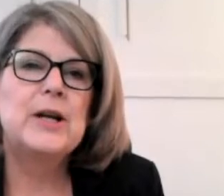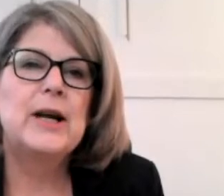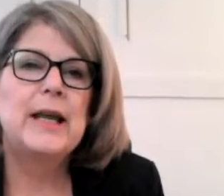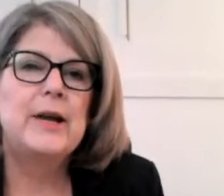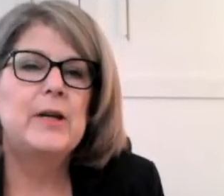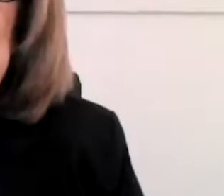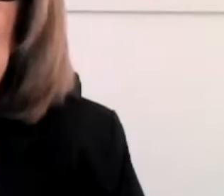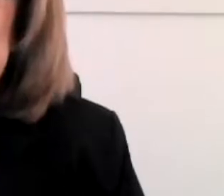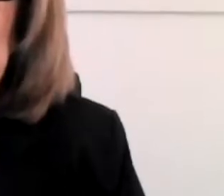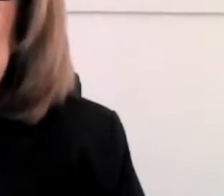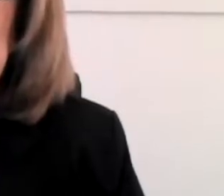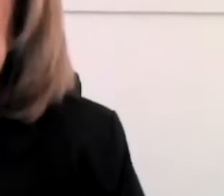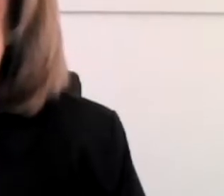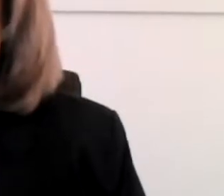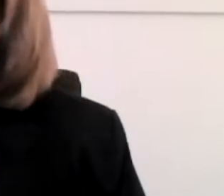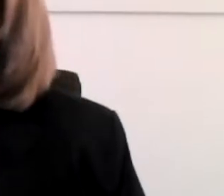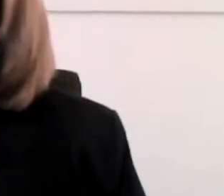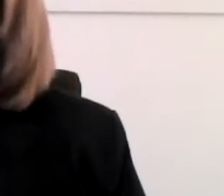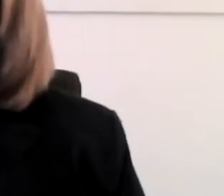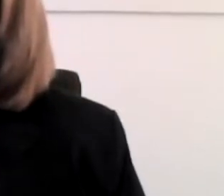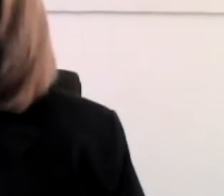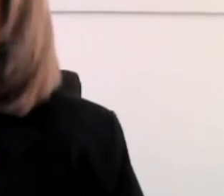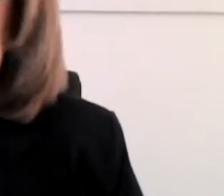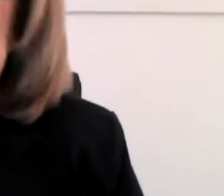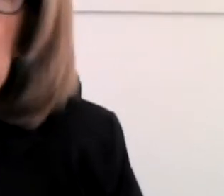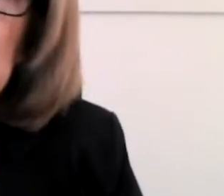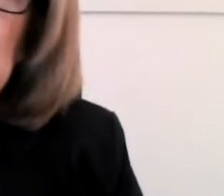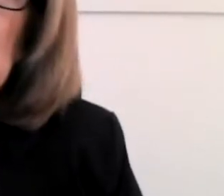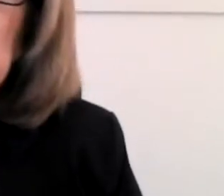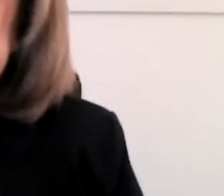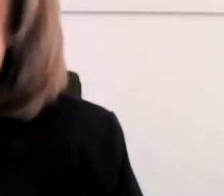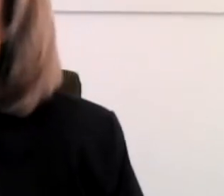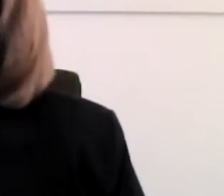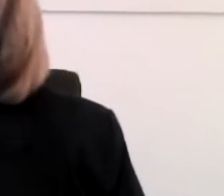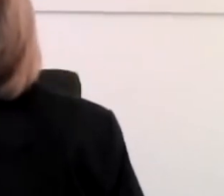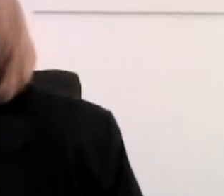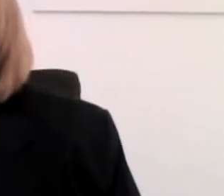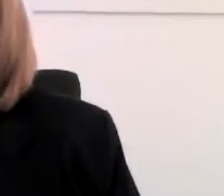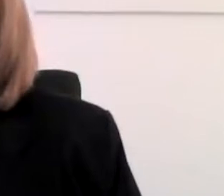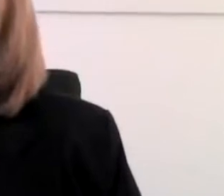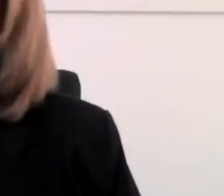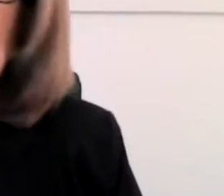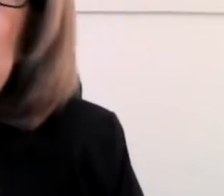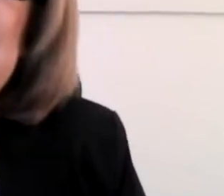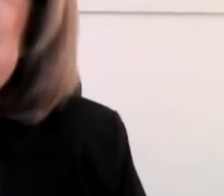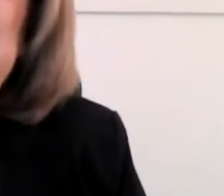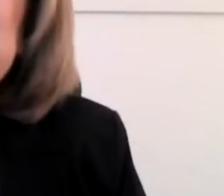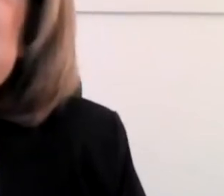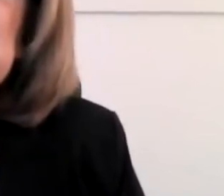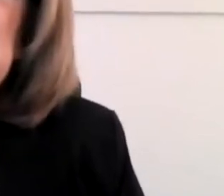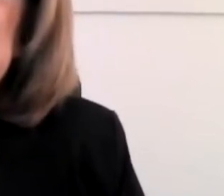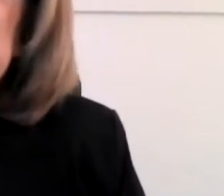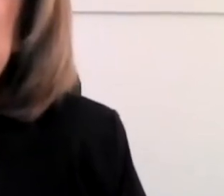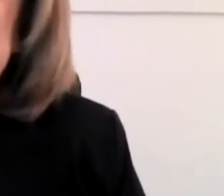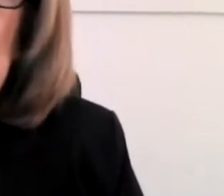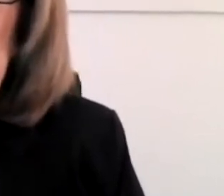when you start hearing shame and blame, those bad social workers, those bad teachers, those bad doctors, those bad, right? Whenever